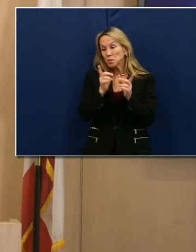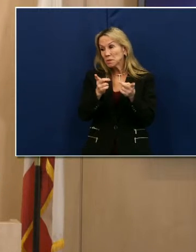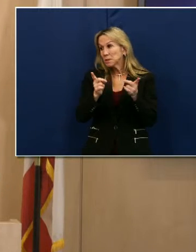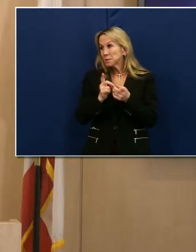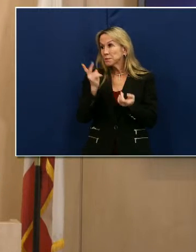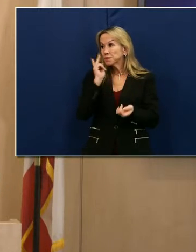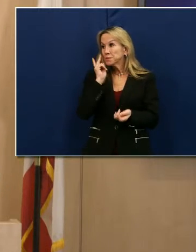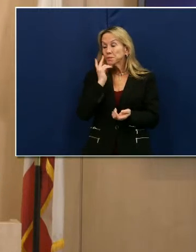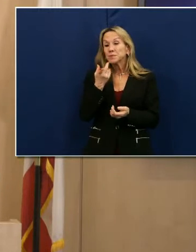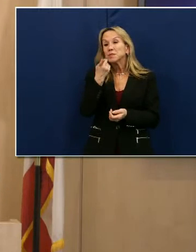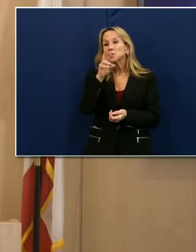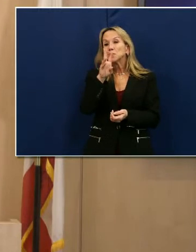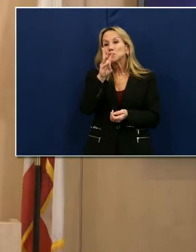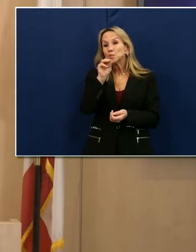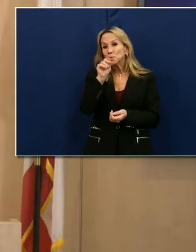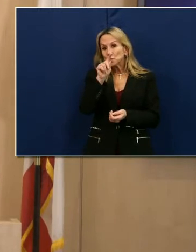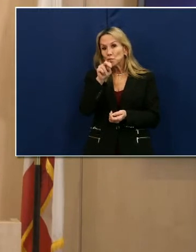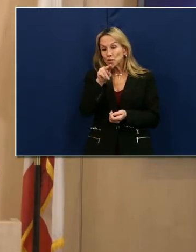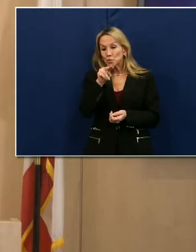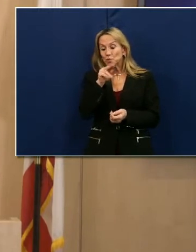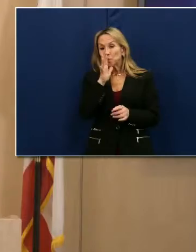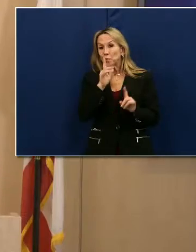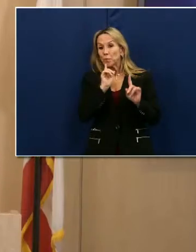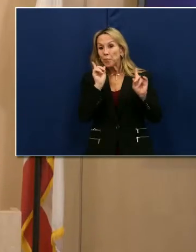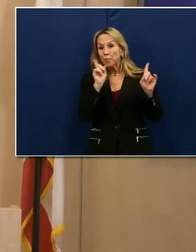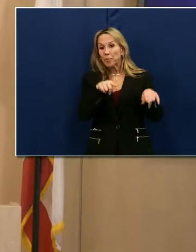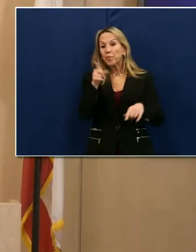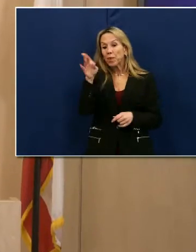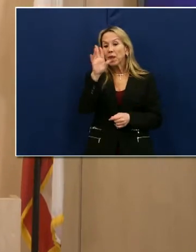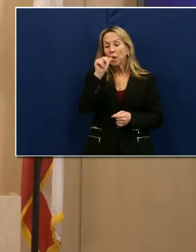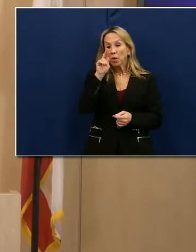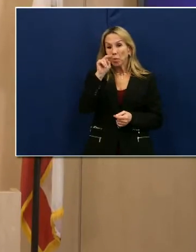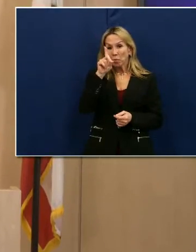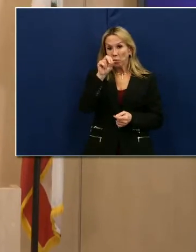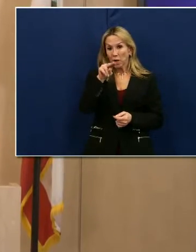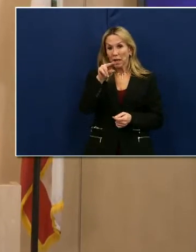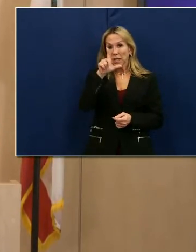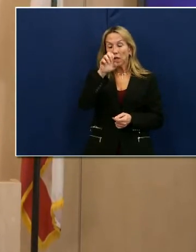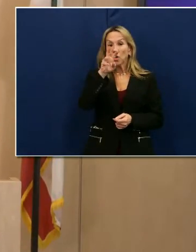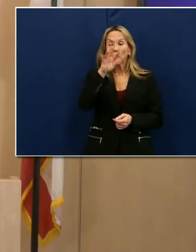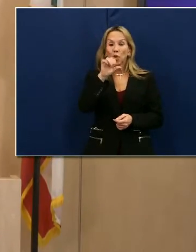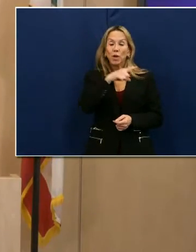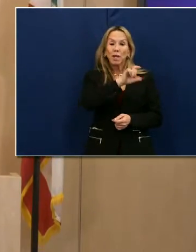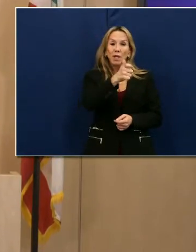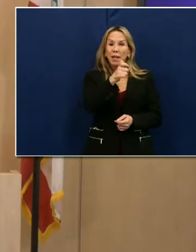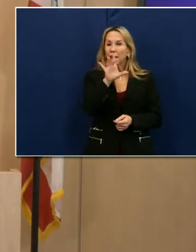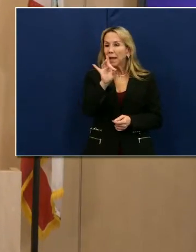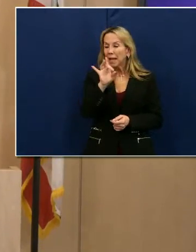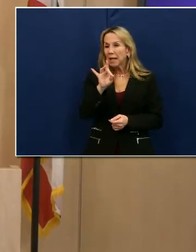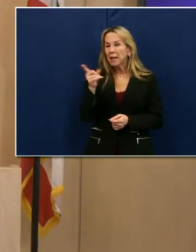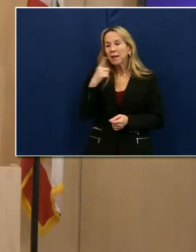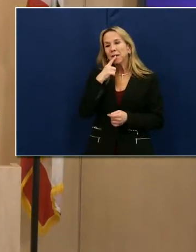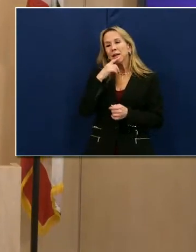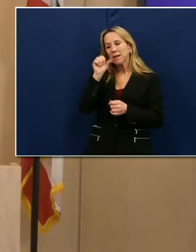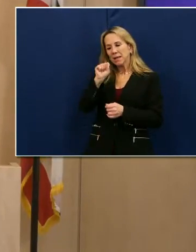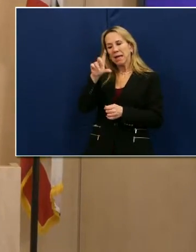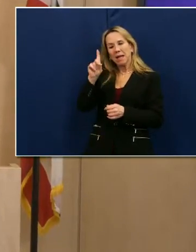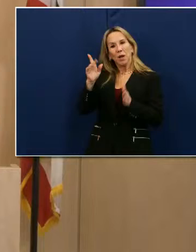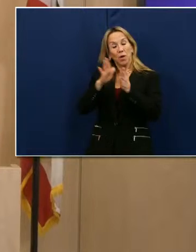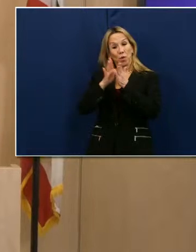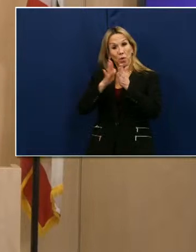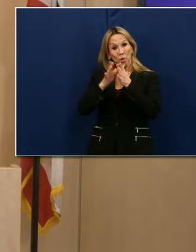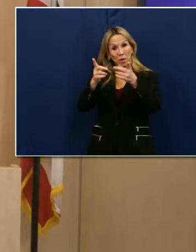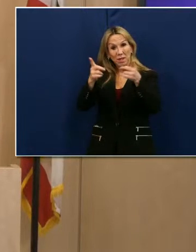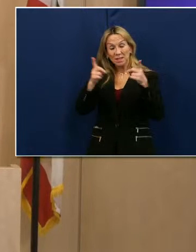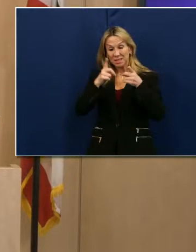respond. And this one is from Brandon Lewis with Channel 8 News. San Diego School District plans to reopen